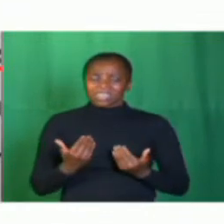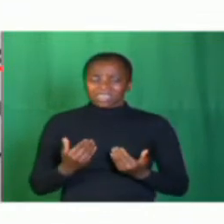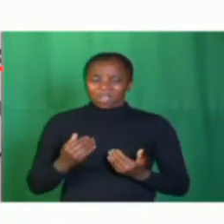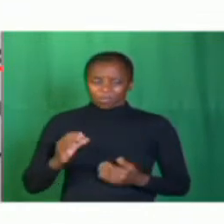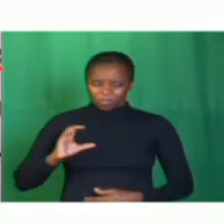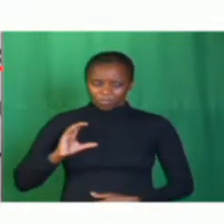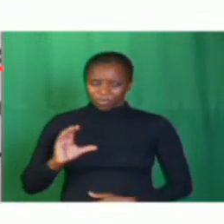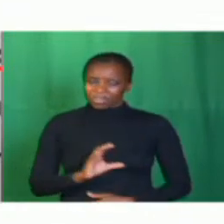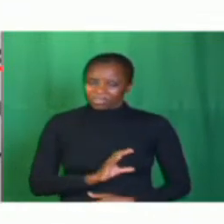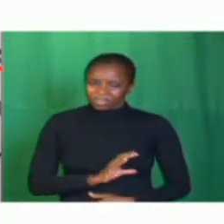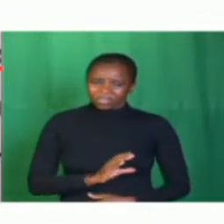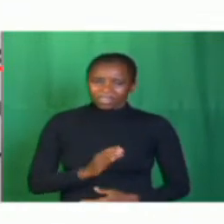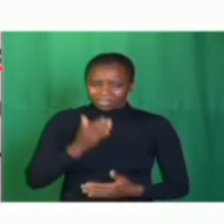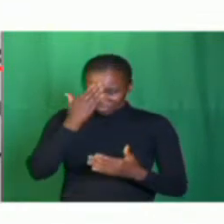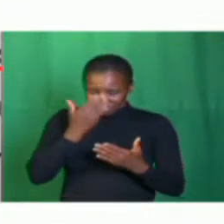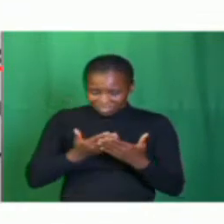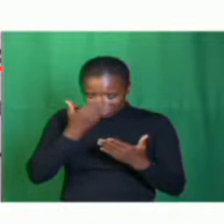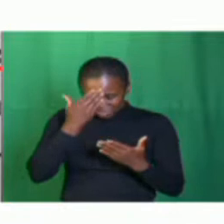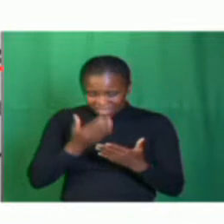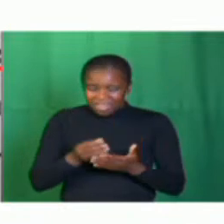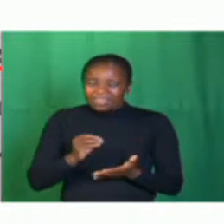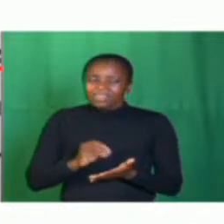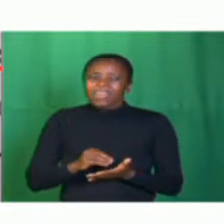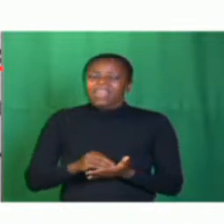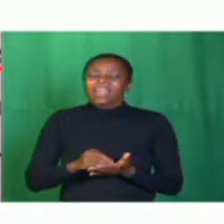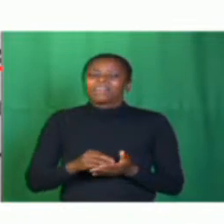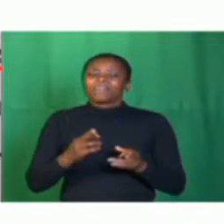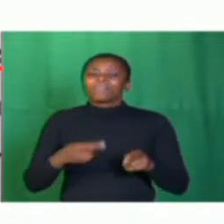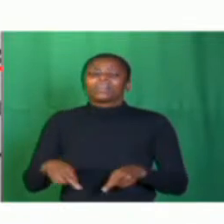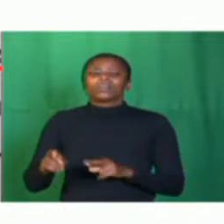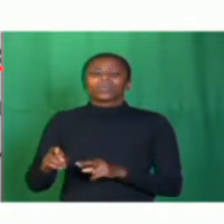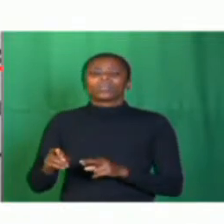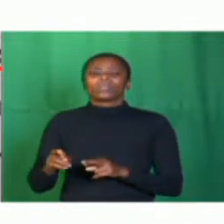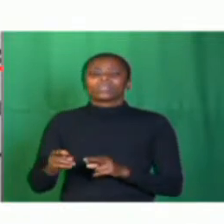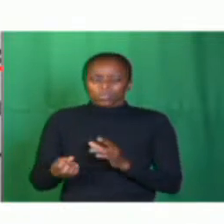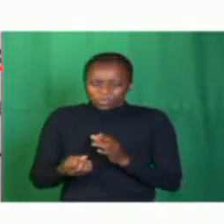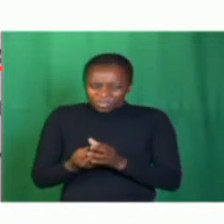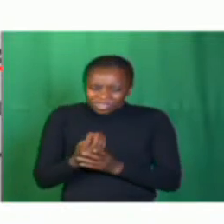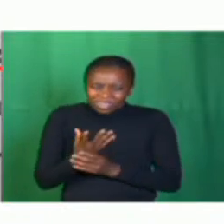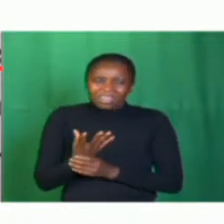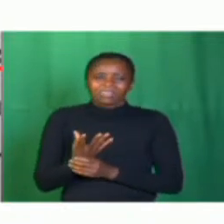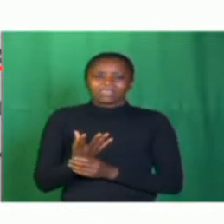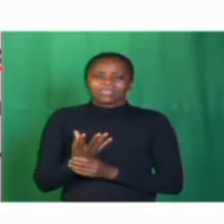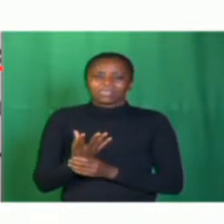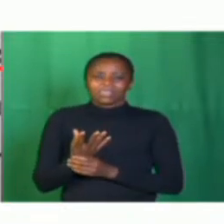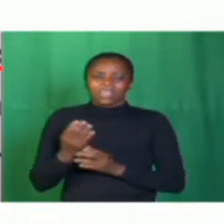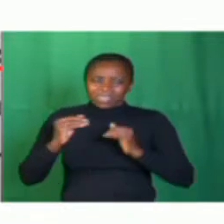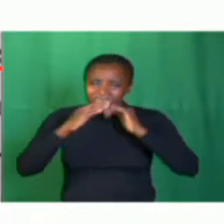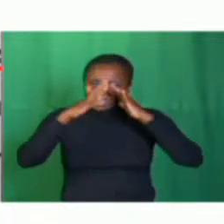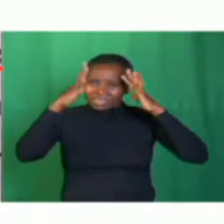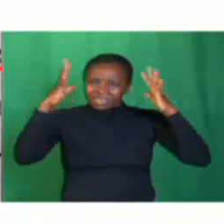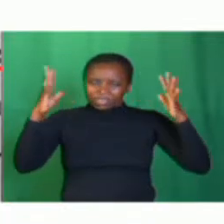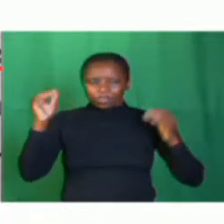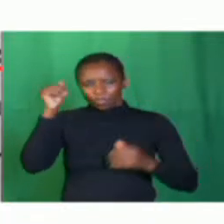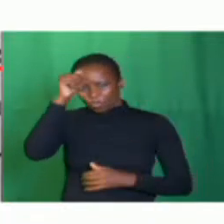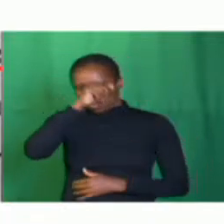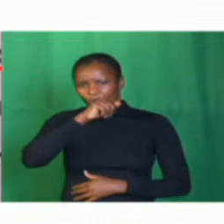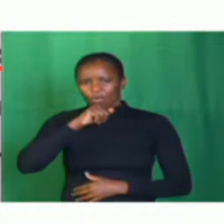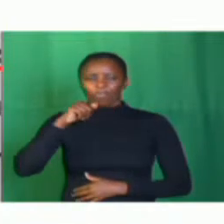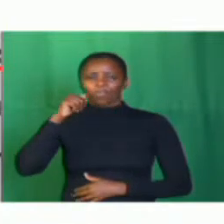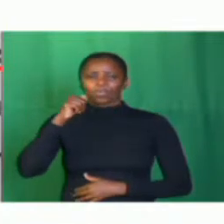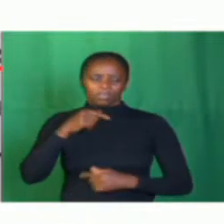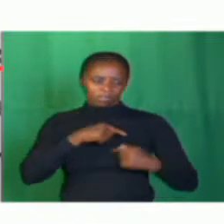learn that they have a role also to establish the reign, the kingdom of God to